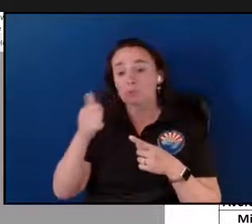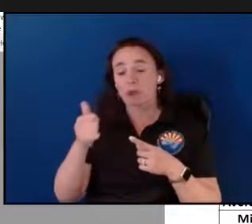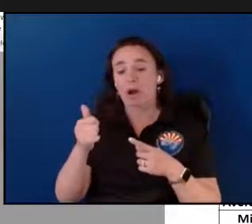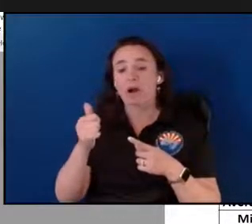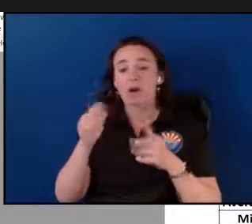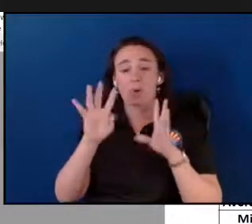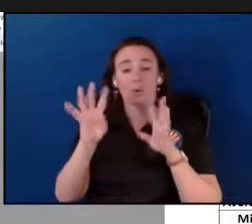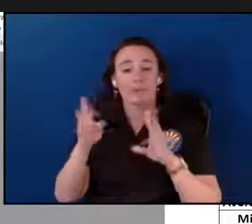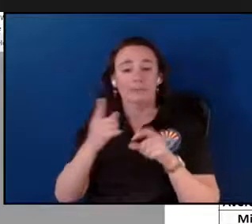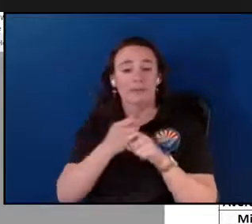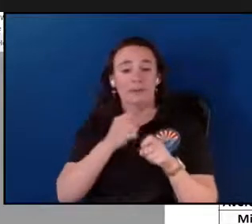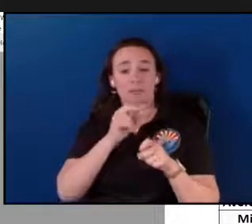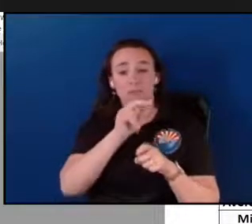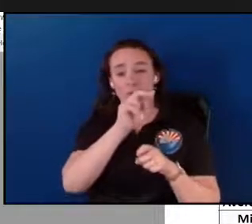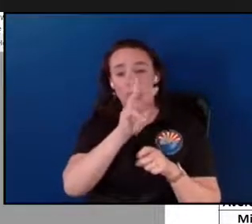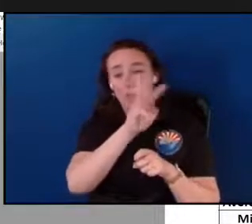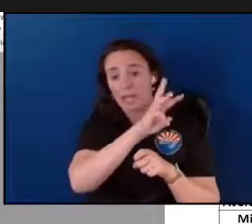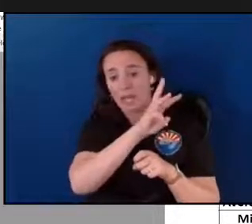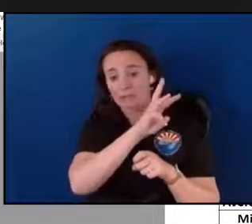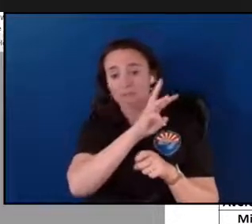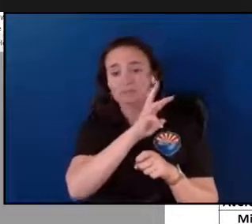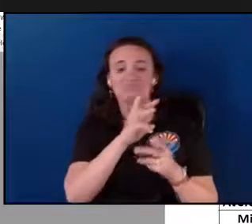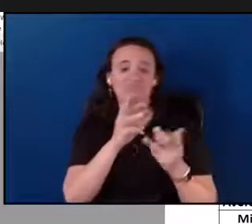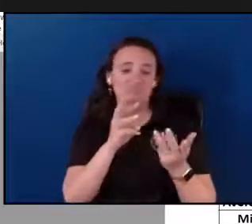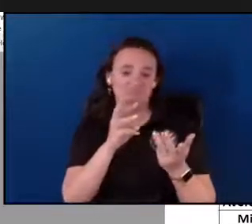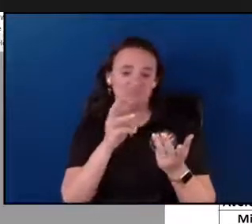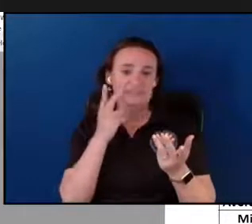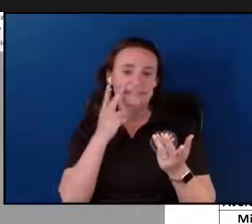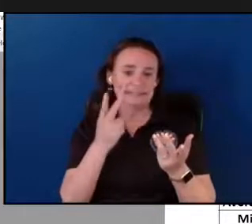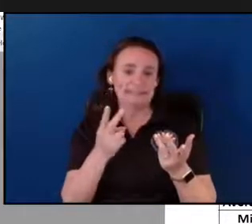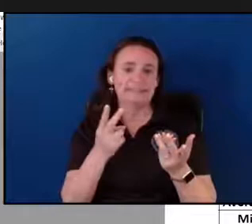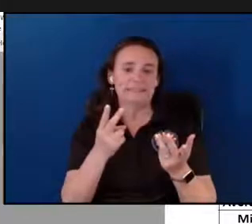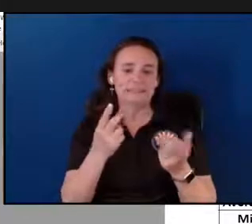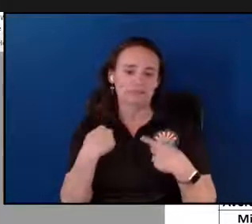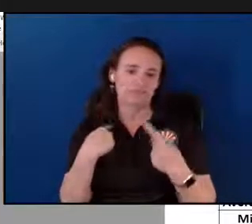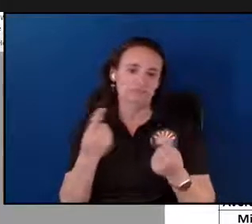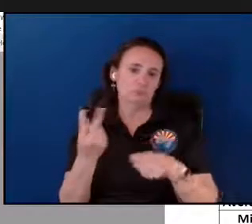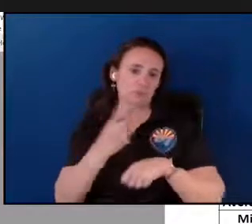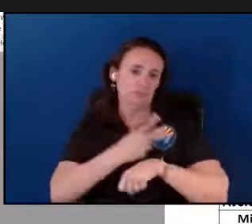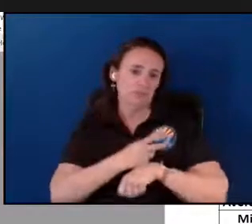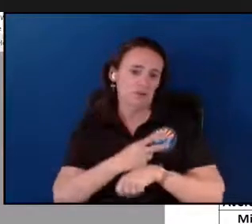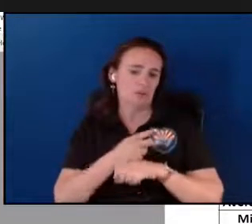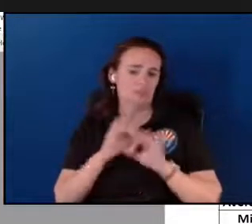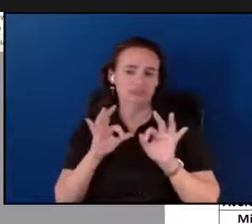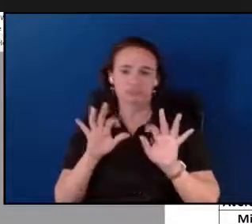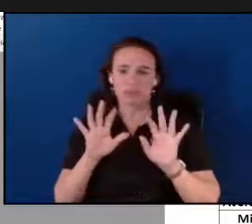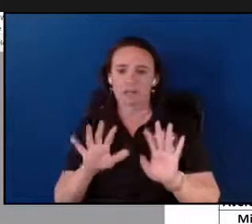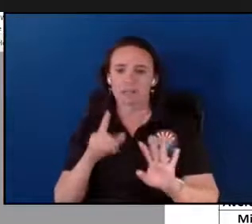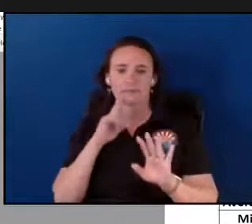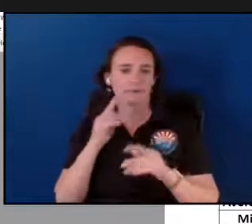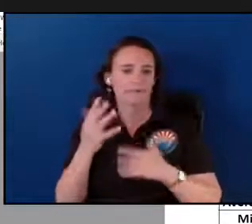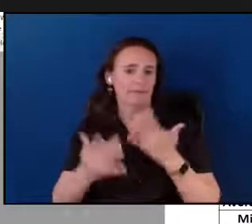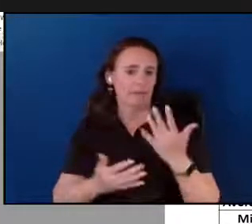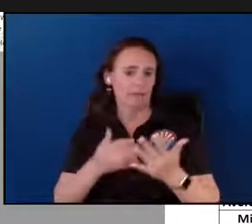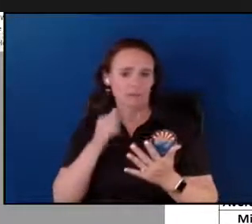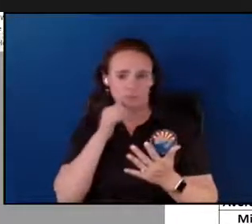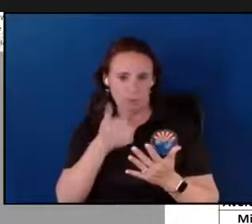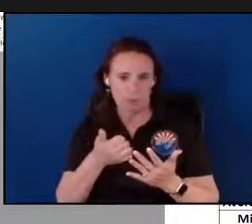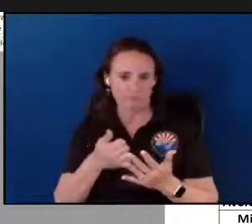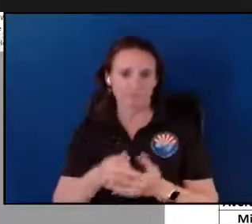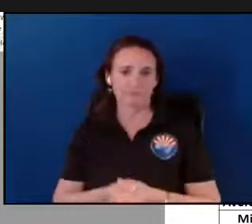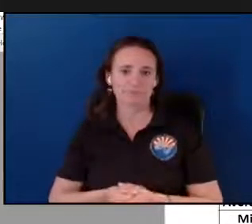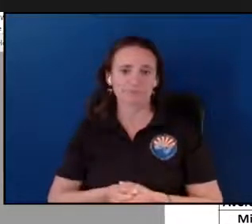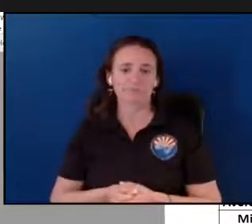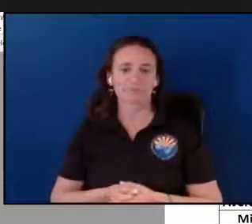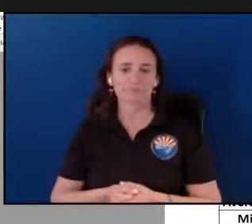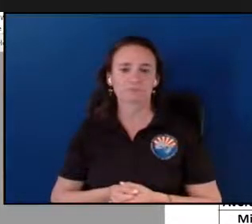last couple of days. So that's going to be very favorable for most all the fire tomorrow. As you can see on Friday, we make